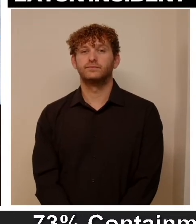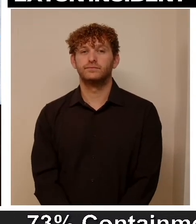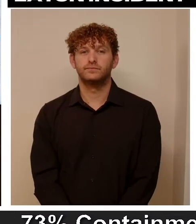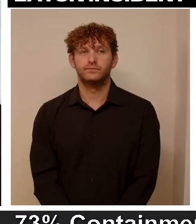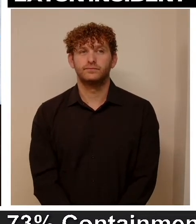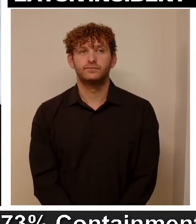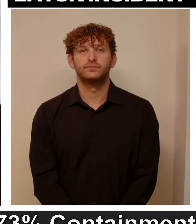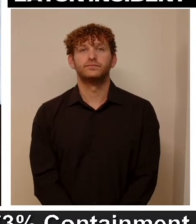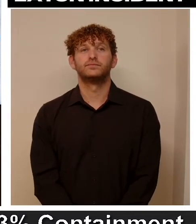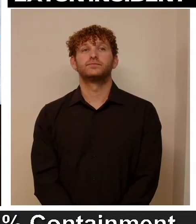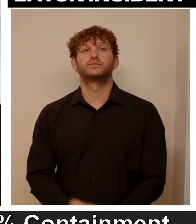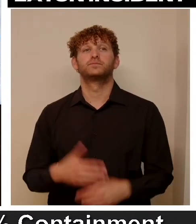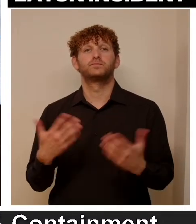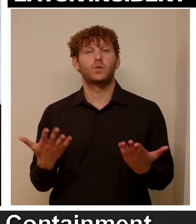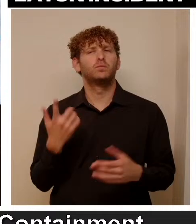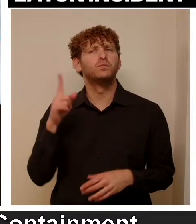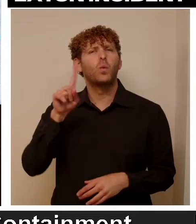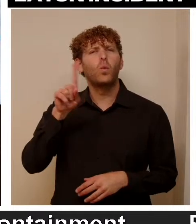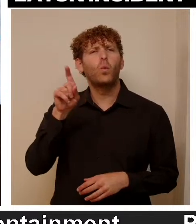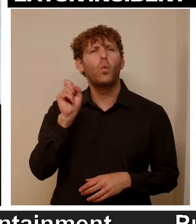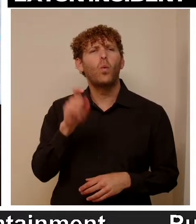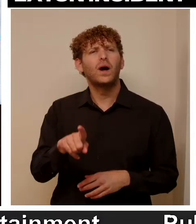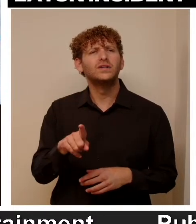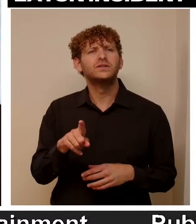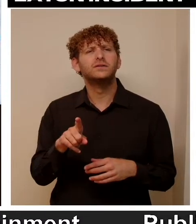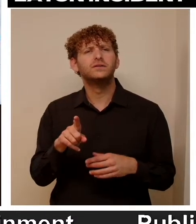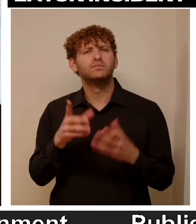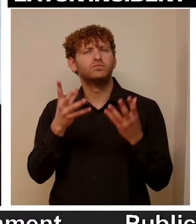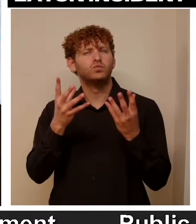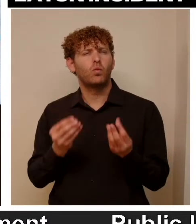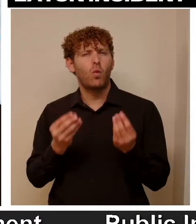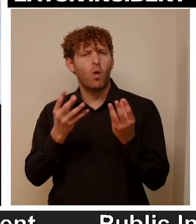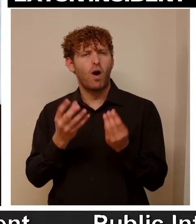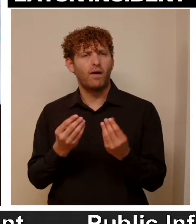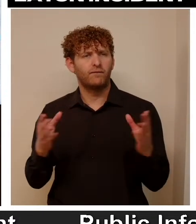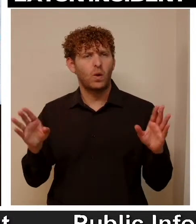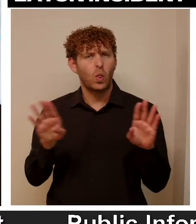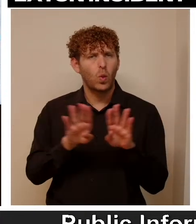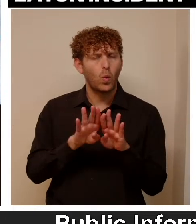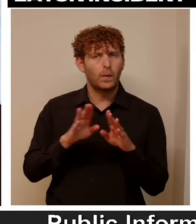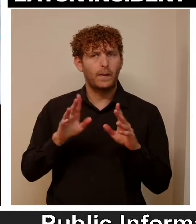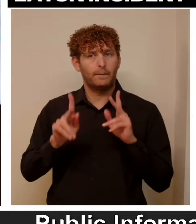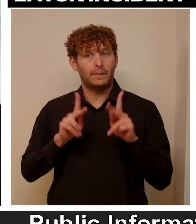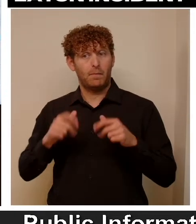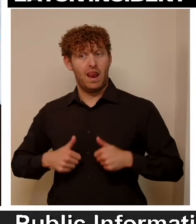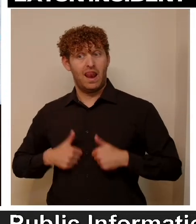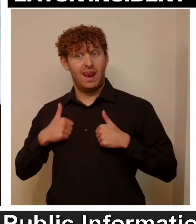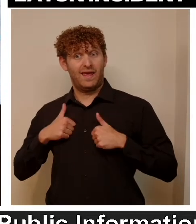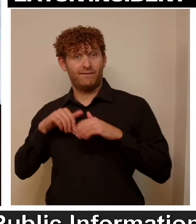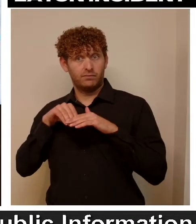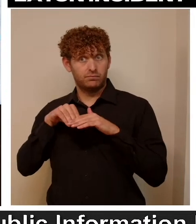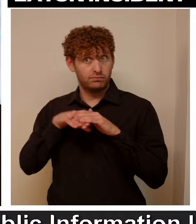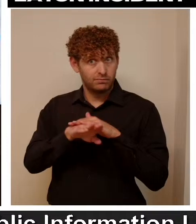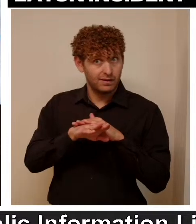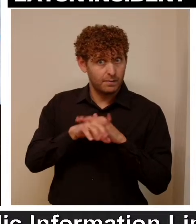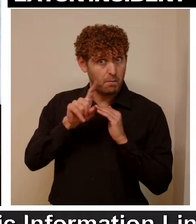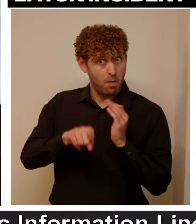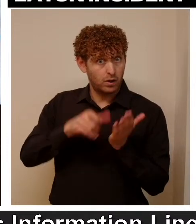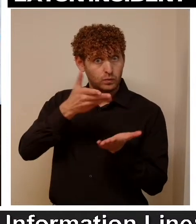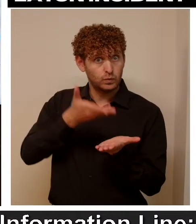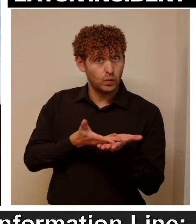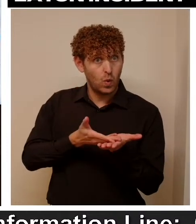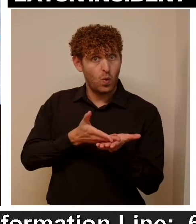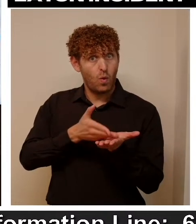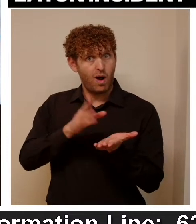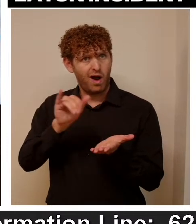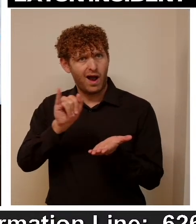There was a question about the soft closures, and we're allowing residents in only, and you have to show your ID, registration, something like